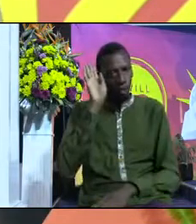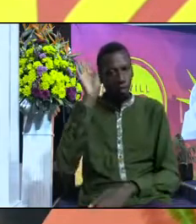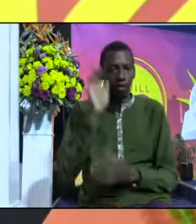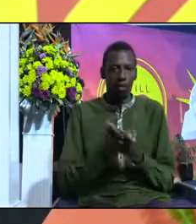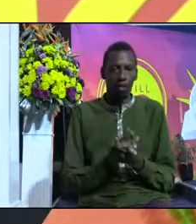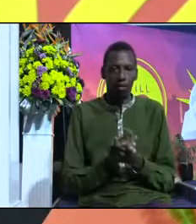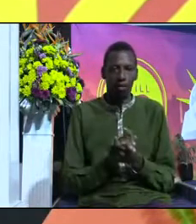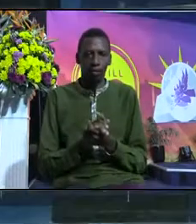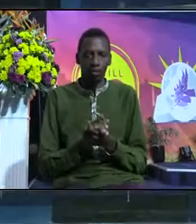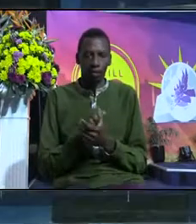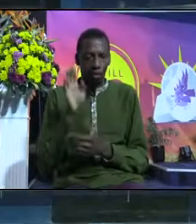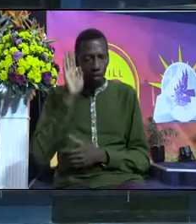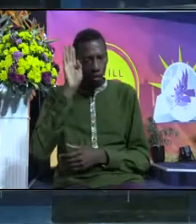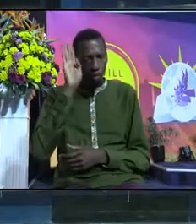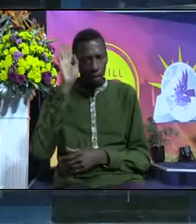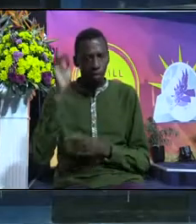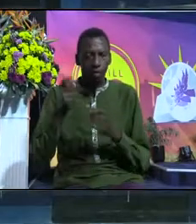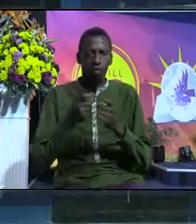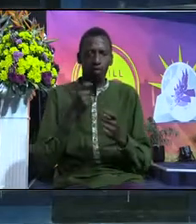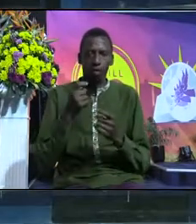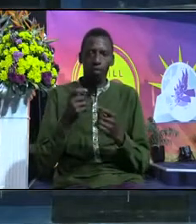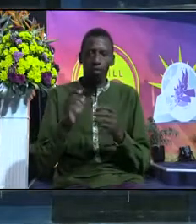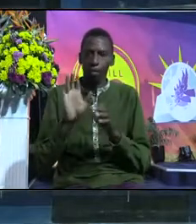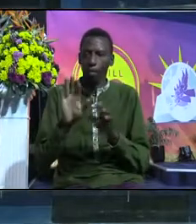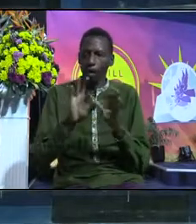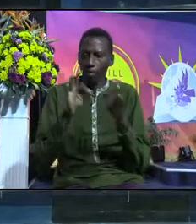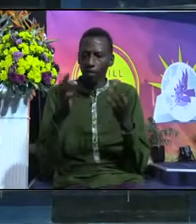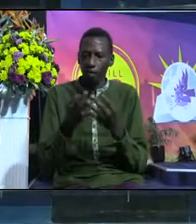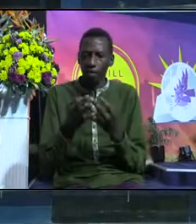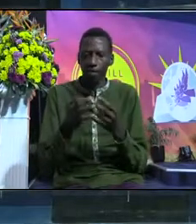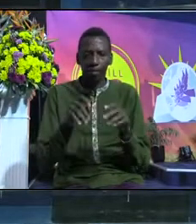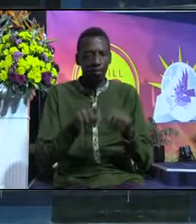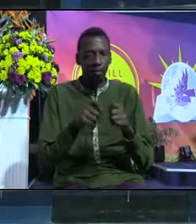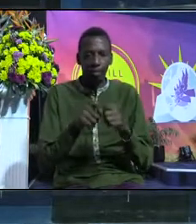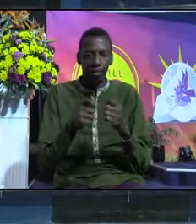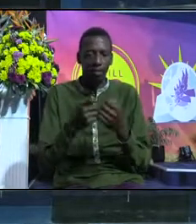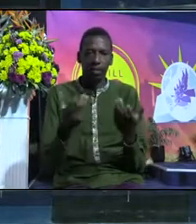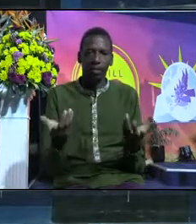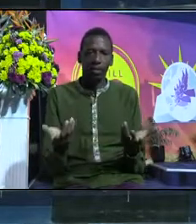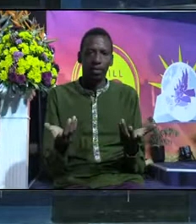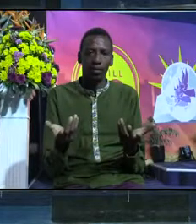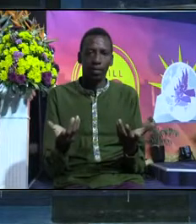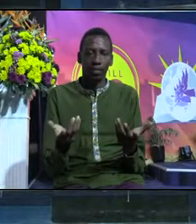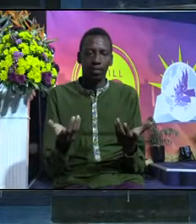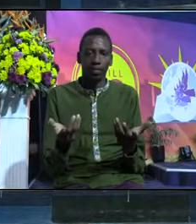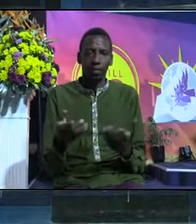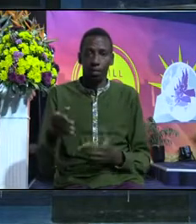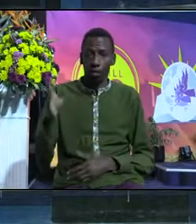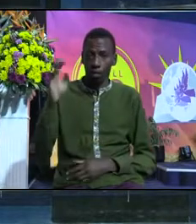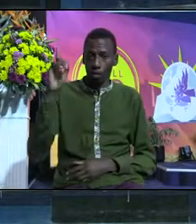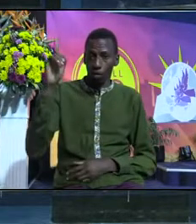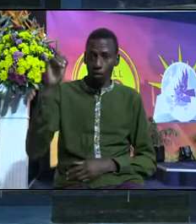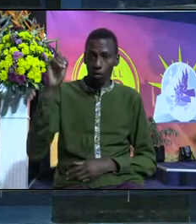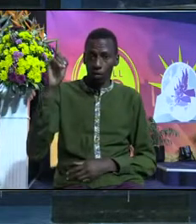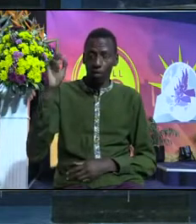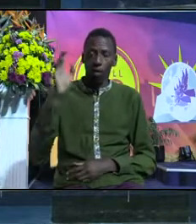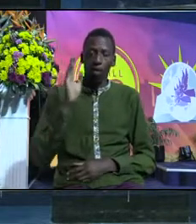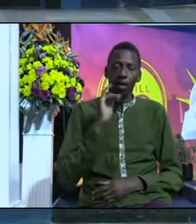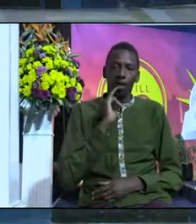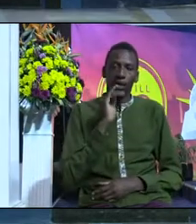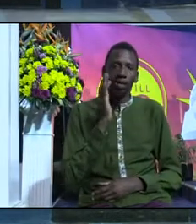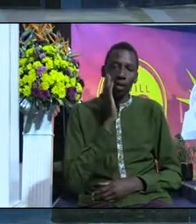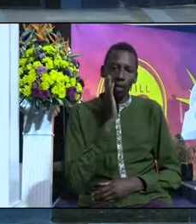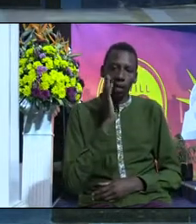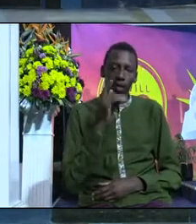He came from a dysfunctional family. Listen to me. God is a mother to the